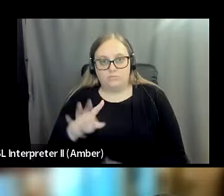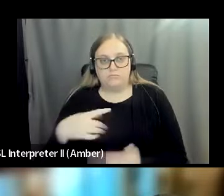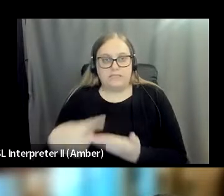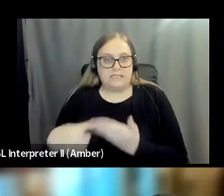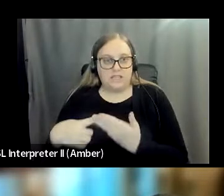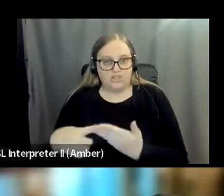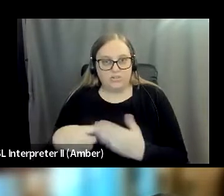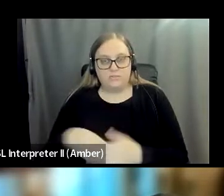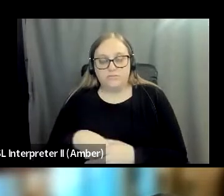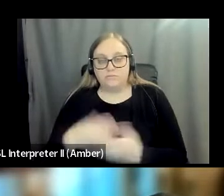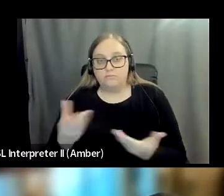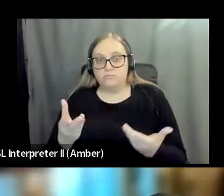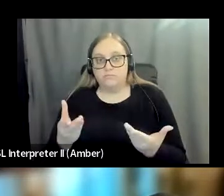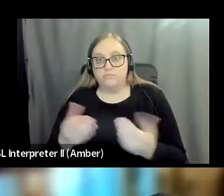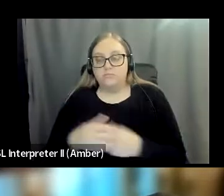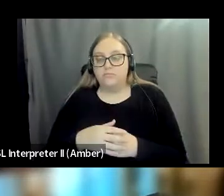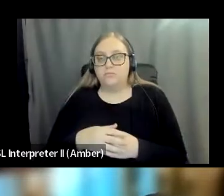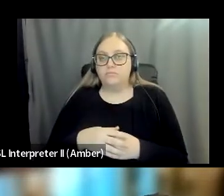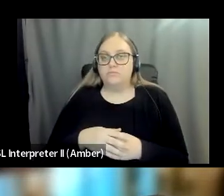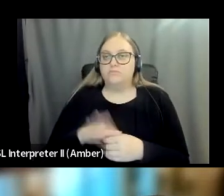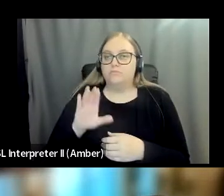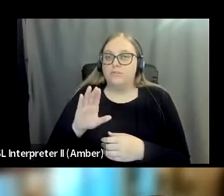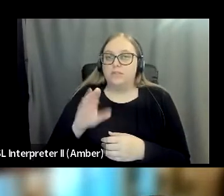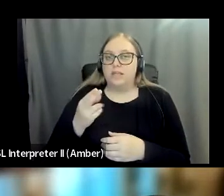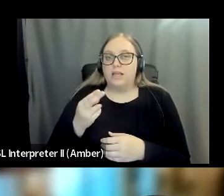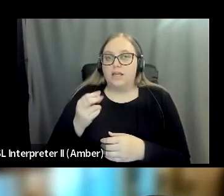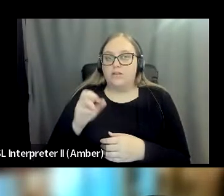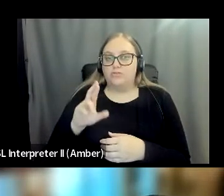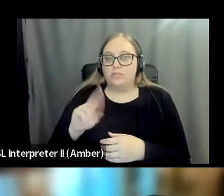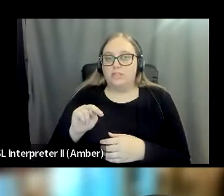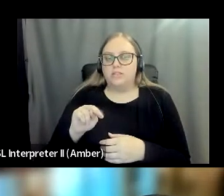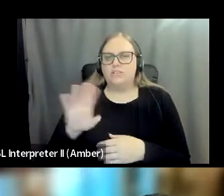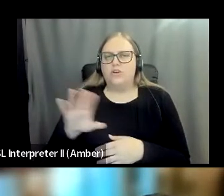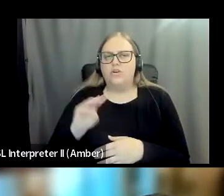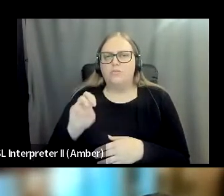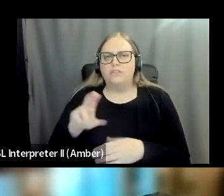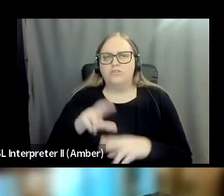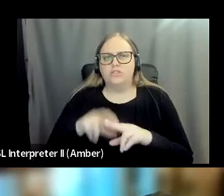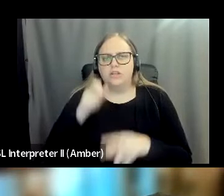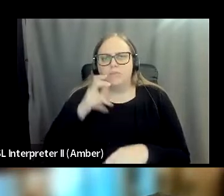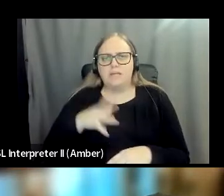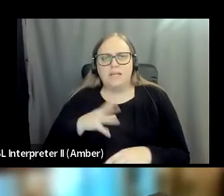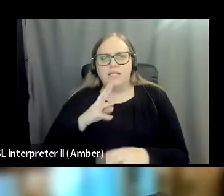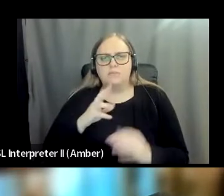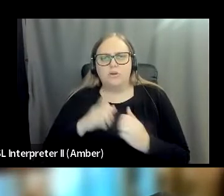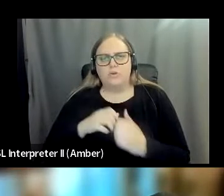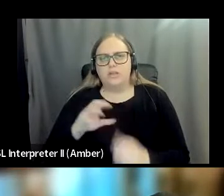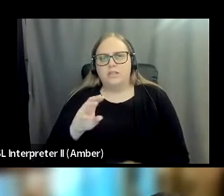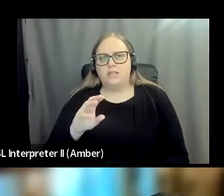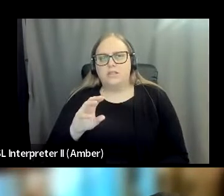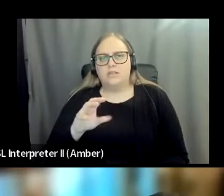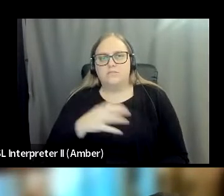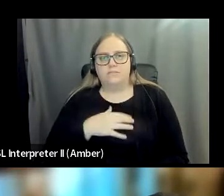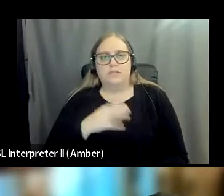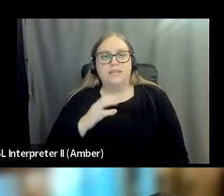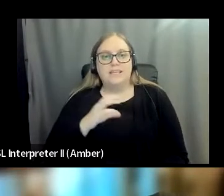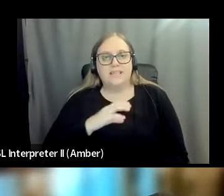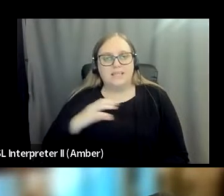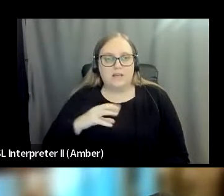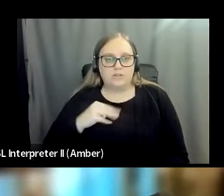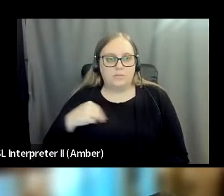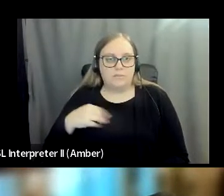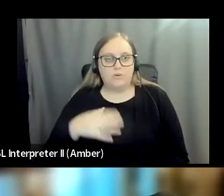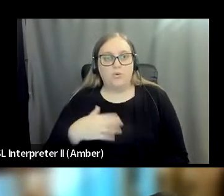Discussion. Mr. Chairman. Councilmember Henderson. Mr. Chairman, I spoke to Councilmember White about this. I think